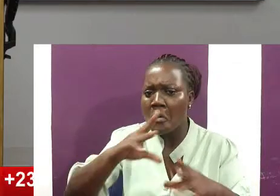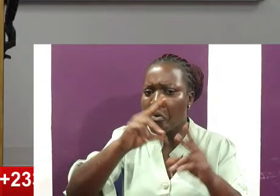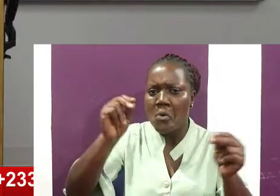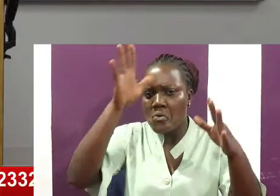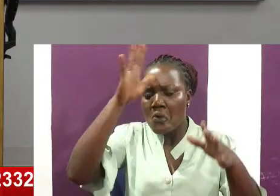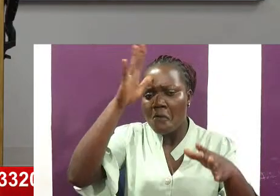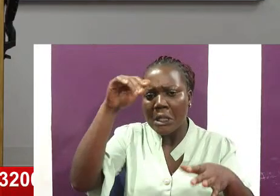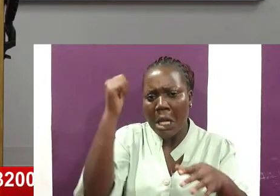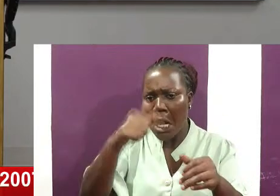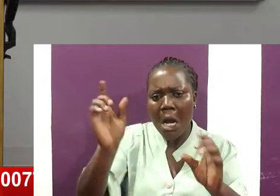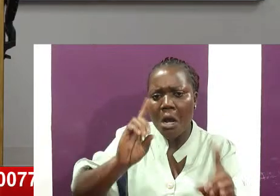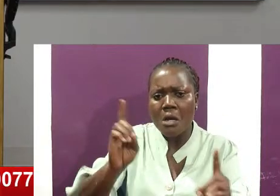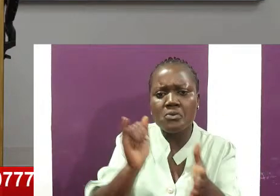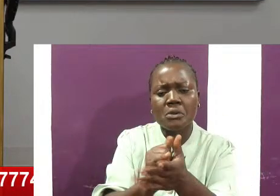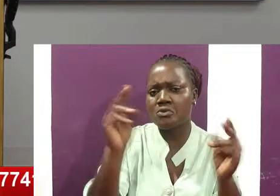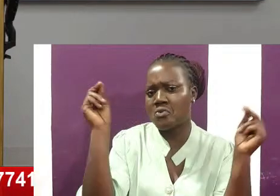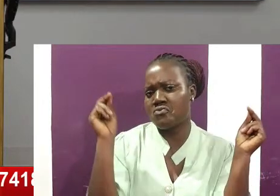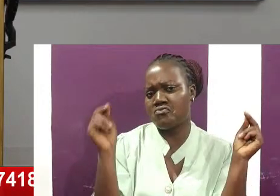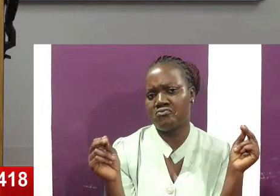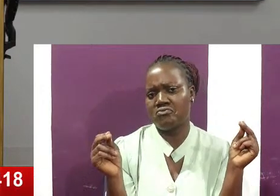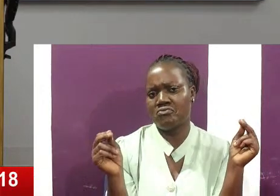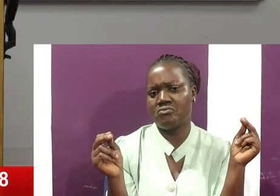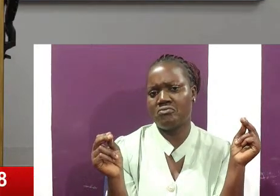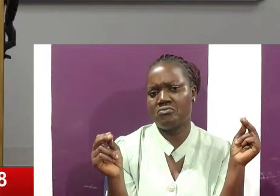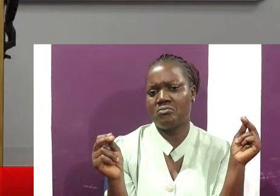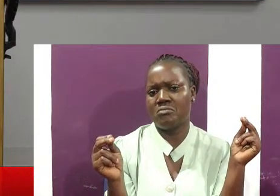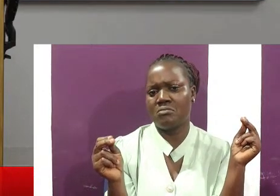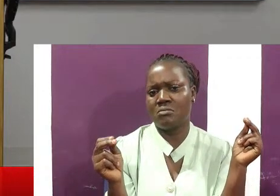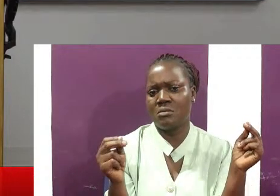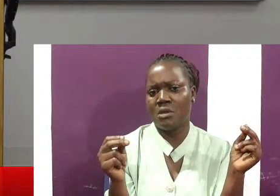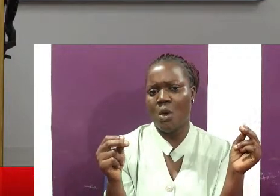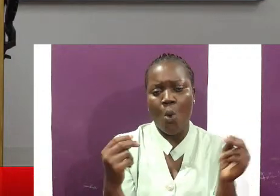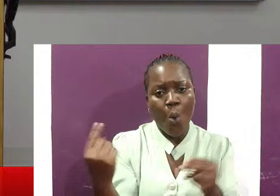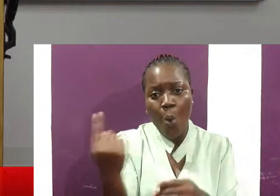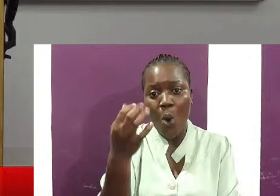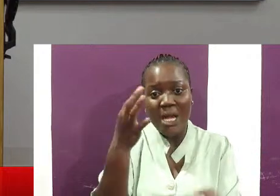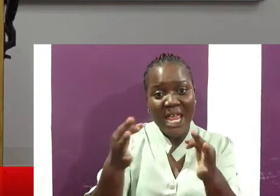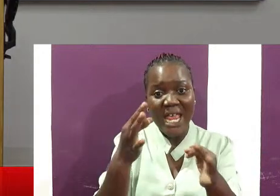A man should not fear punishment if he's living in the right way.